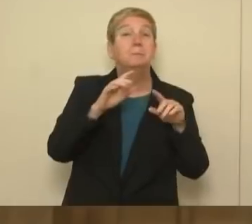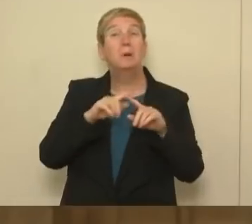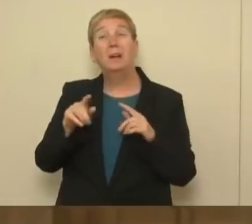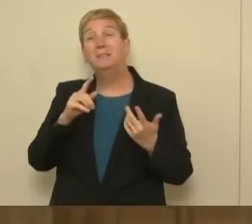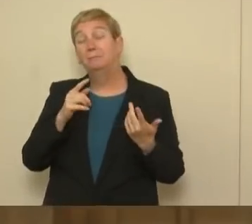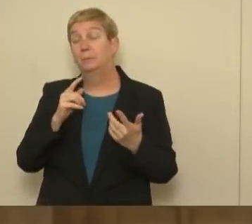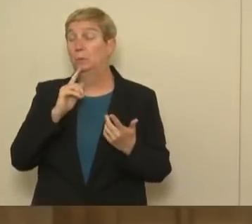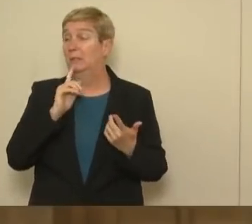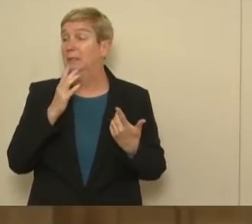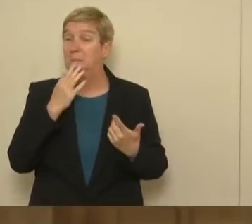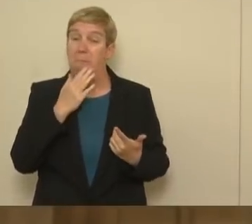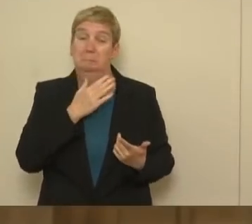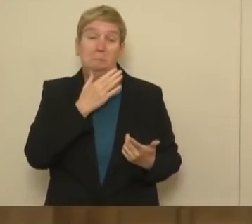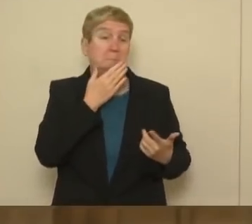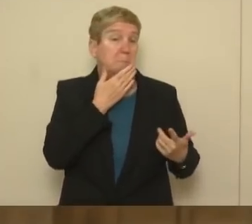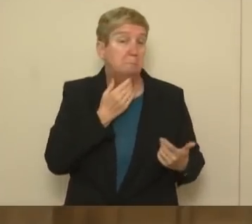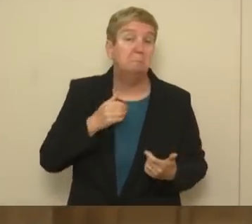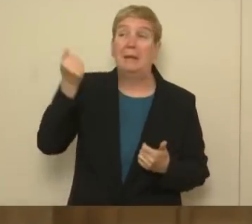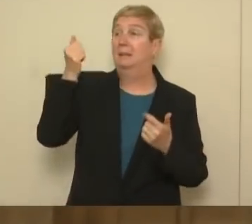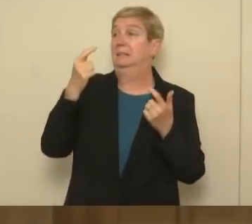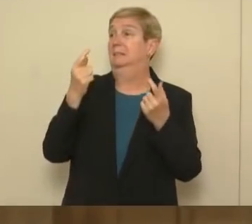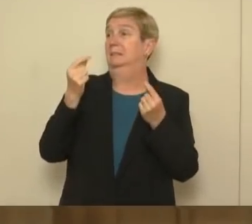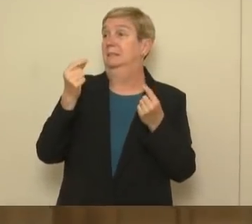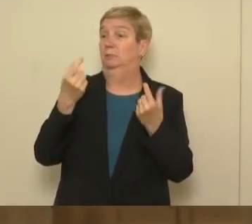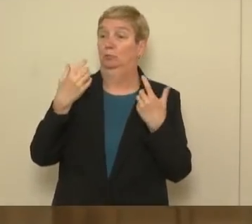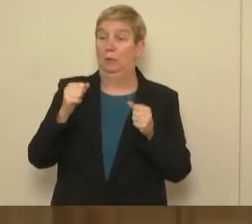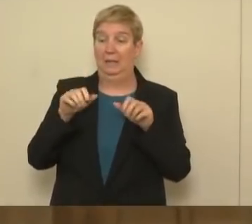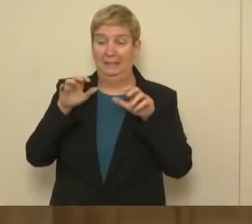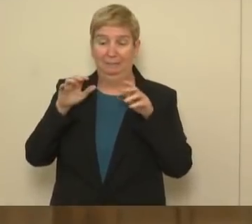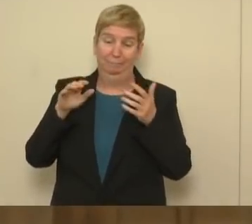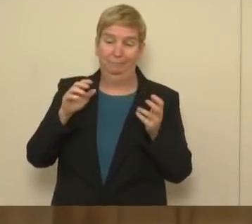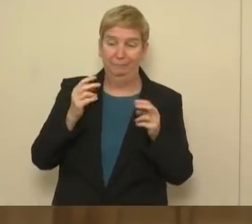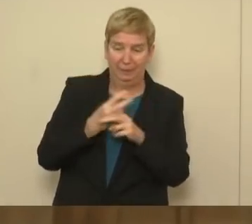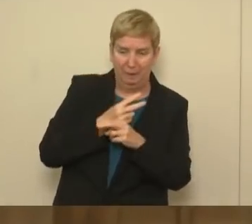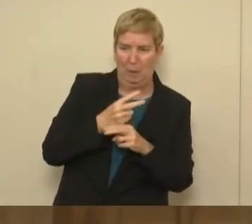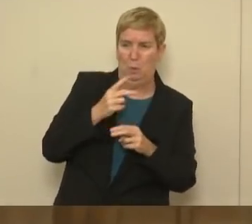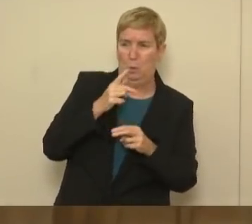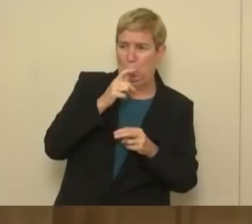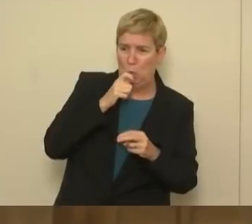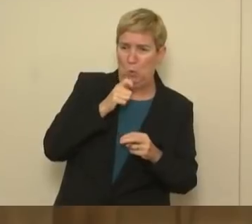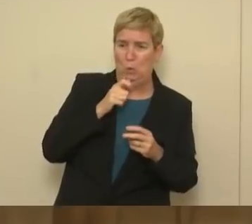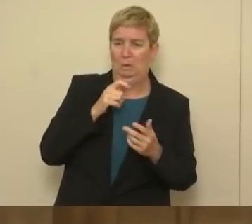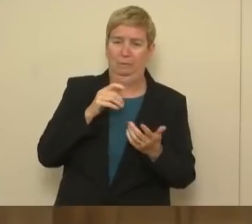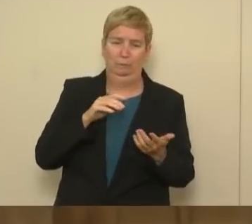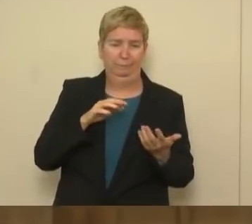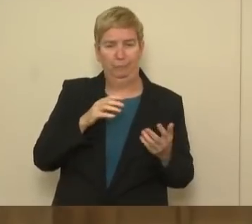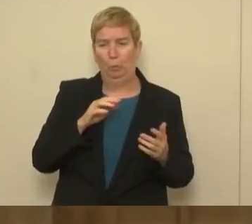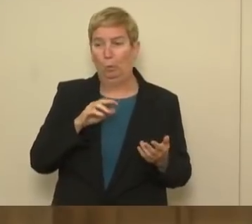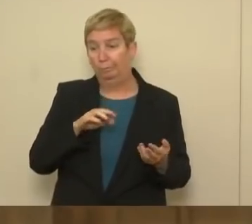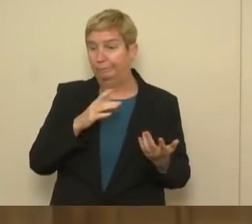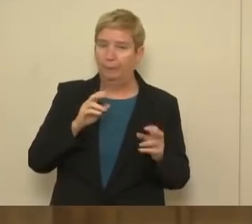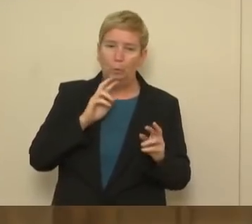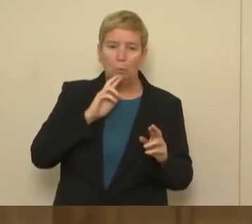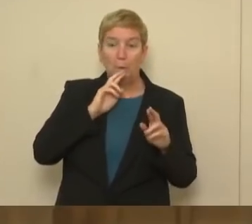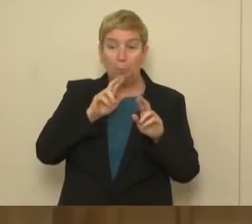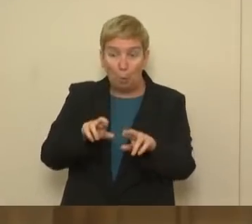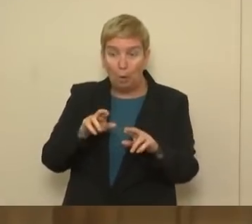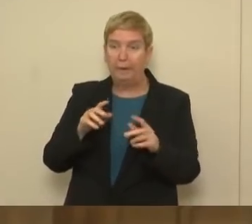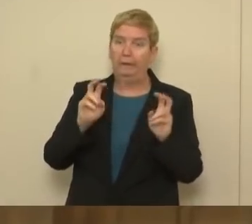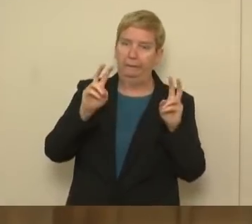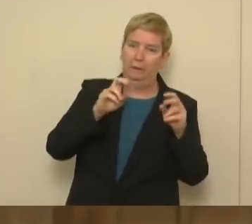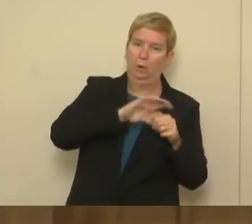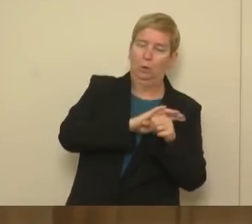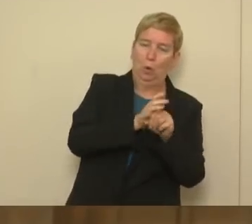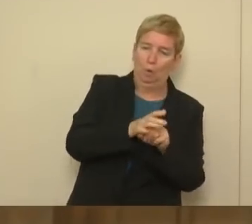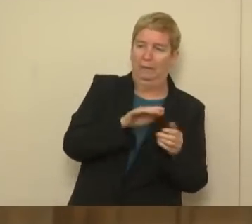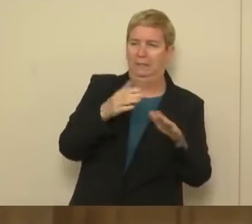track coronavirus excess deaths would be some fairly extensive post-mortem cultures on people who